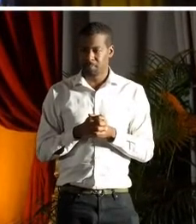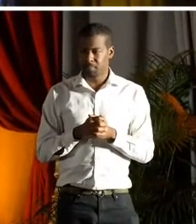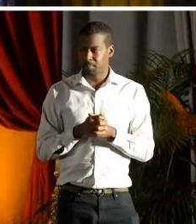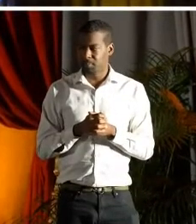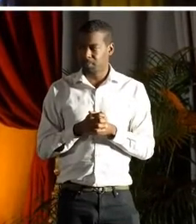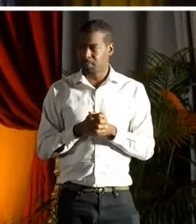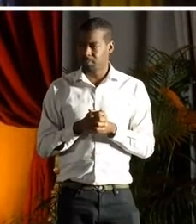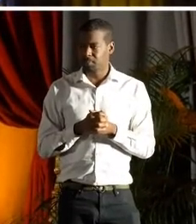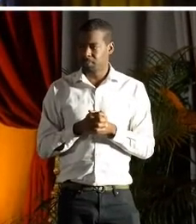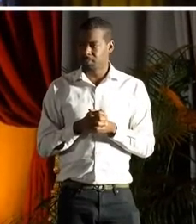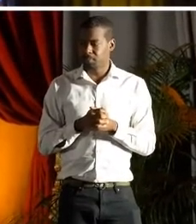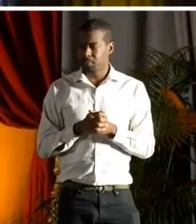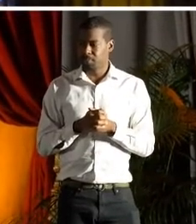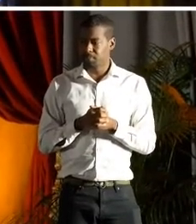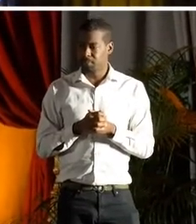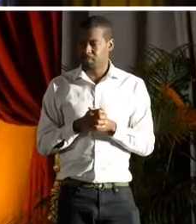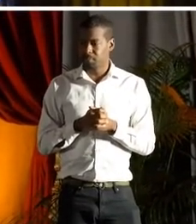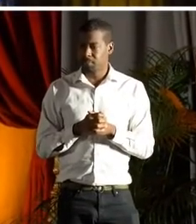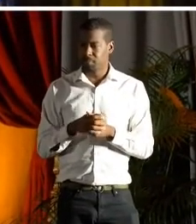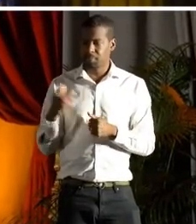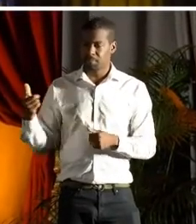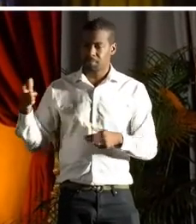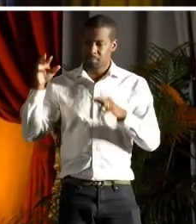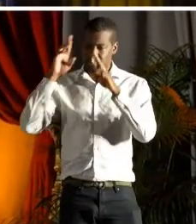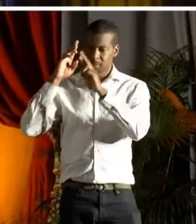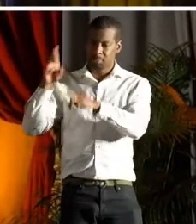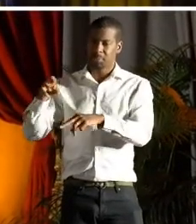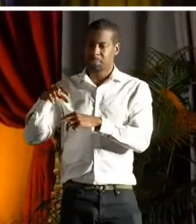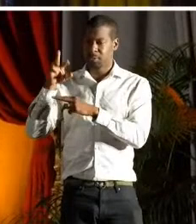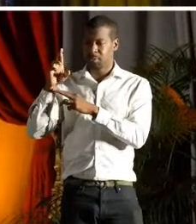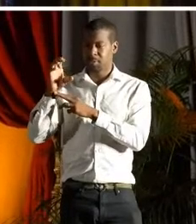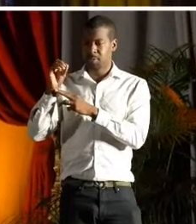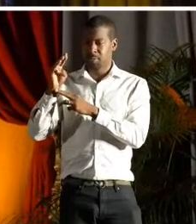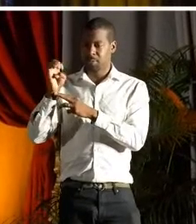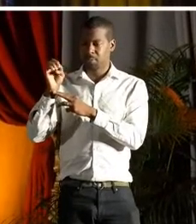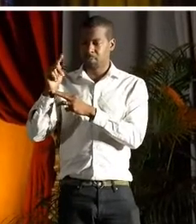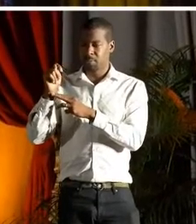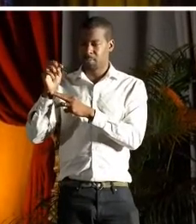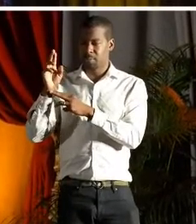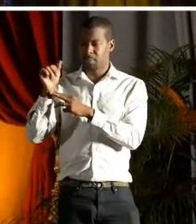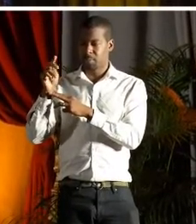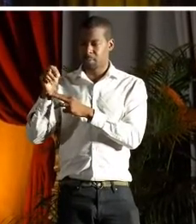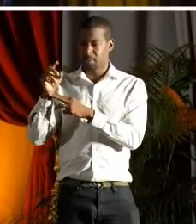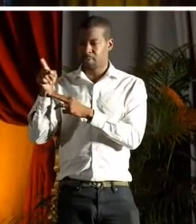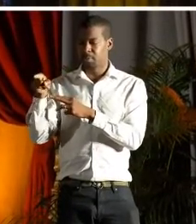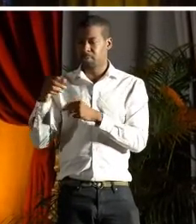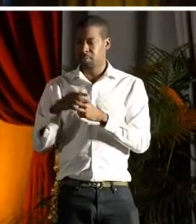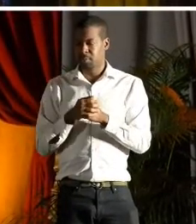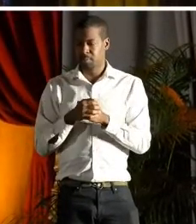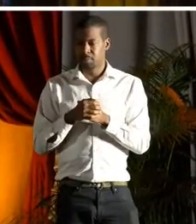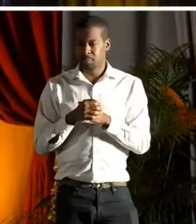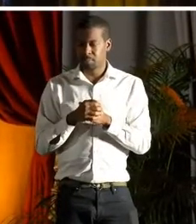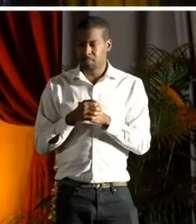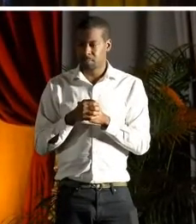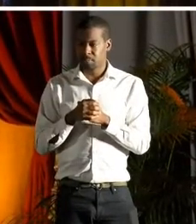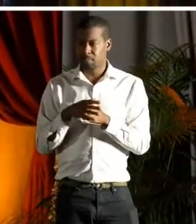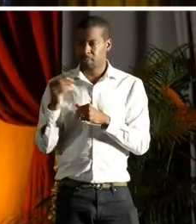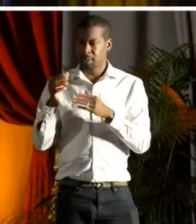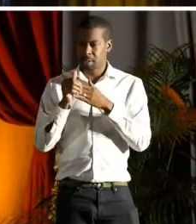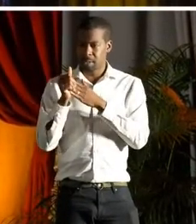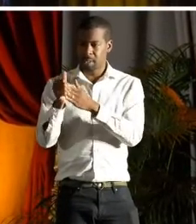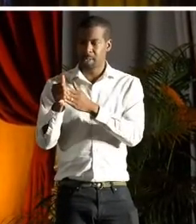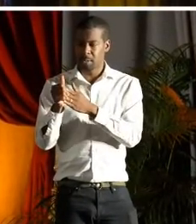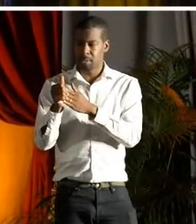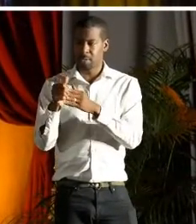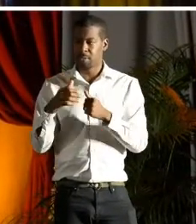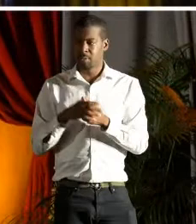Yeah. Much respect to Robert Rabin, who's vision and leadership